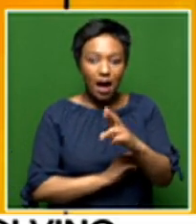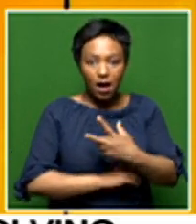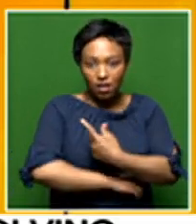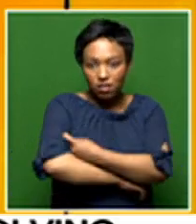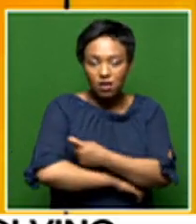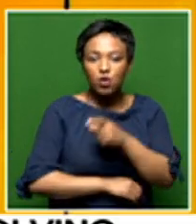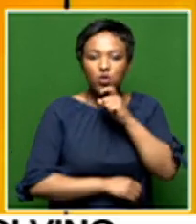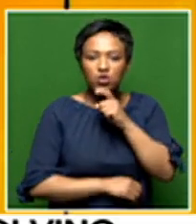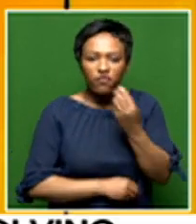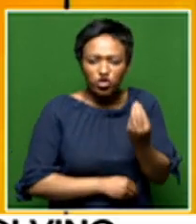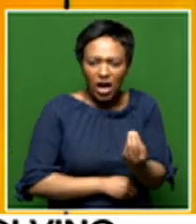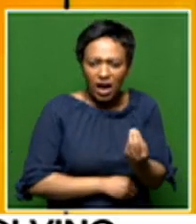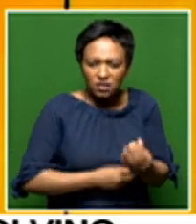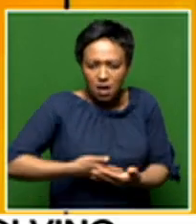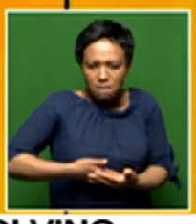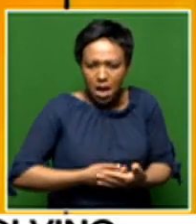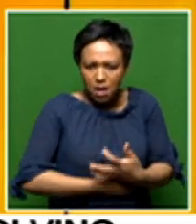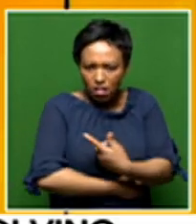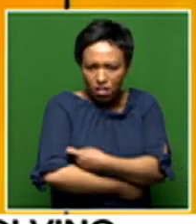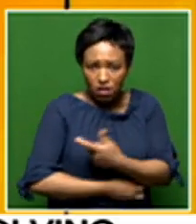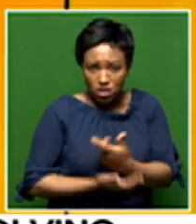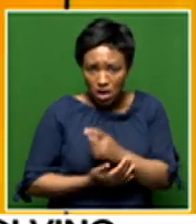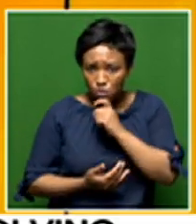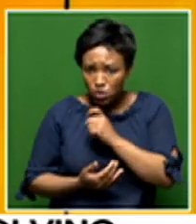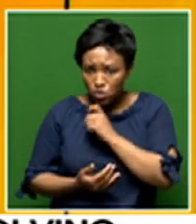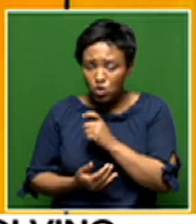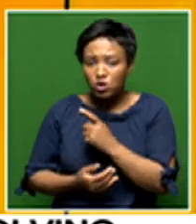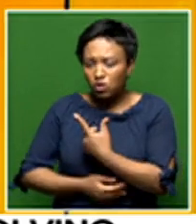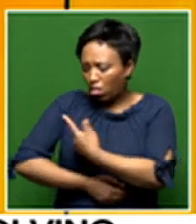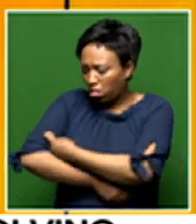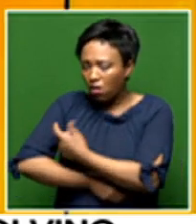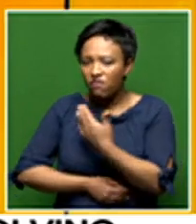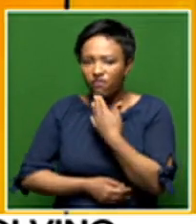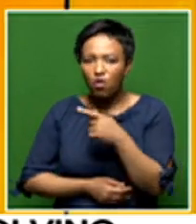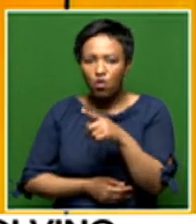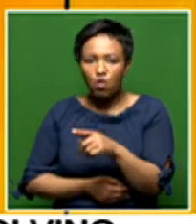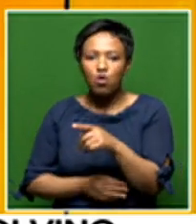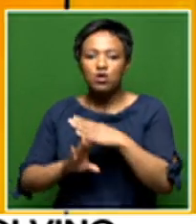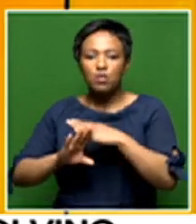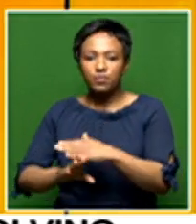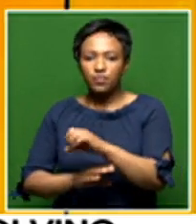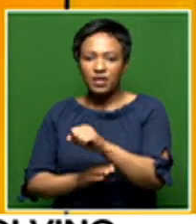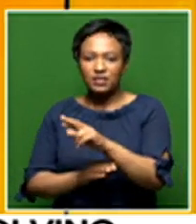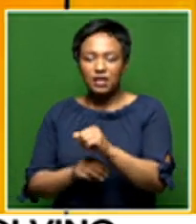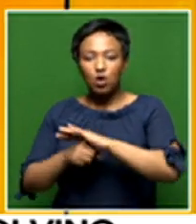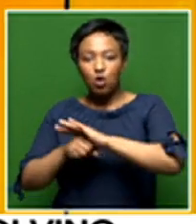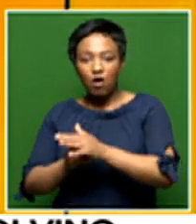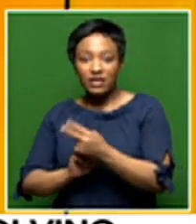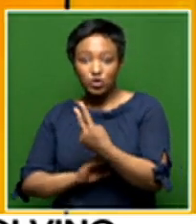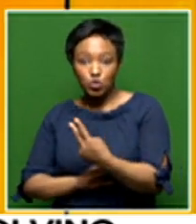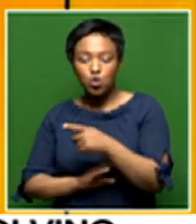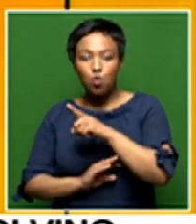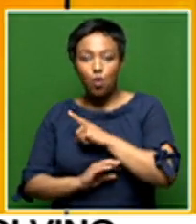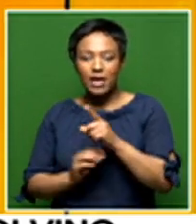in childhood immunization programs, can be used to protect healthcare workers from SARS-CoV-2, which is basically what